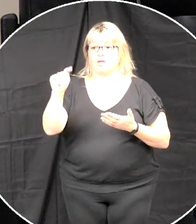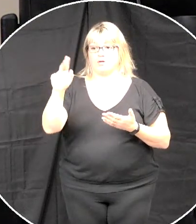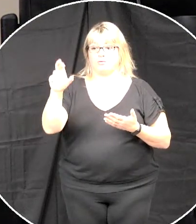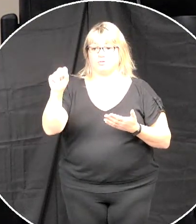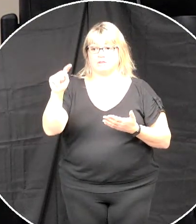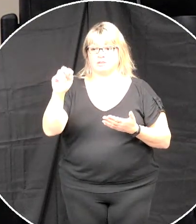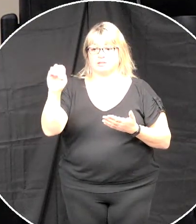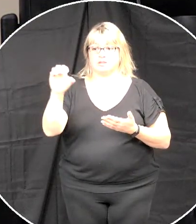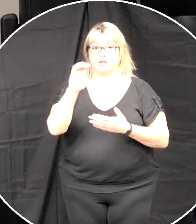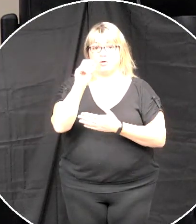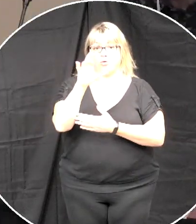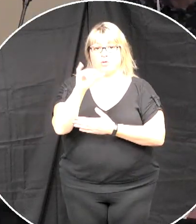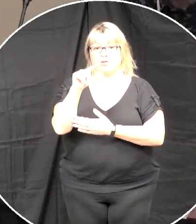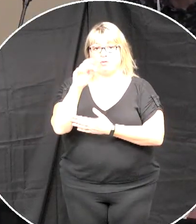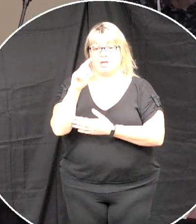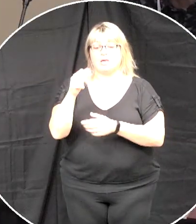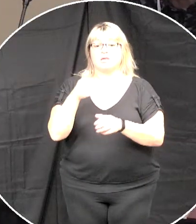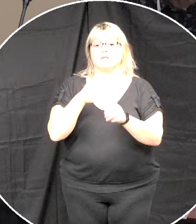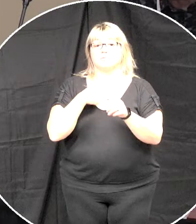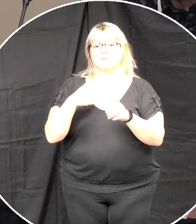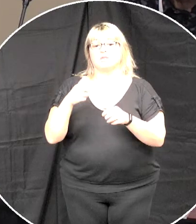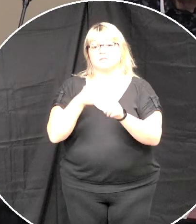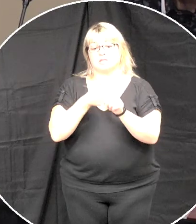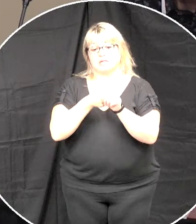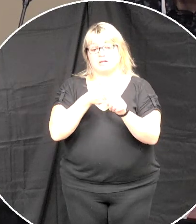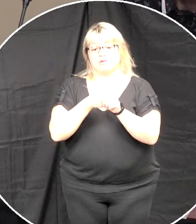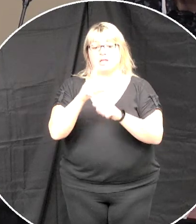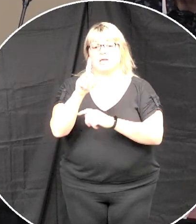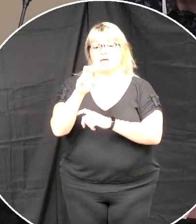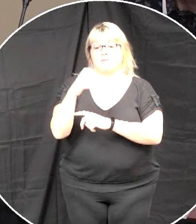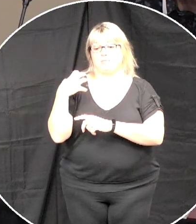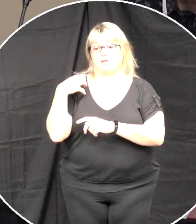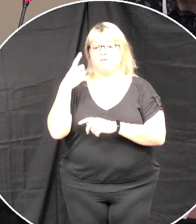Trustee Corey Grandy, Deputy Minister of Transportation and Infrastructure.